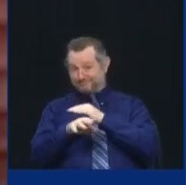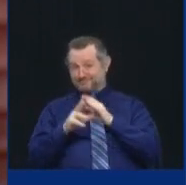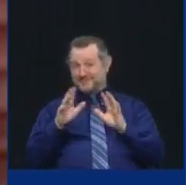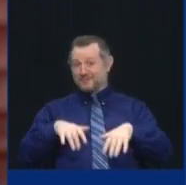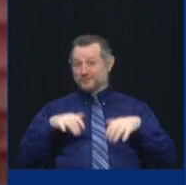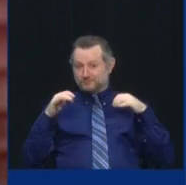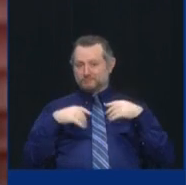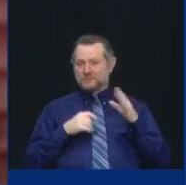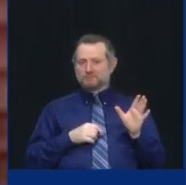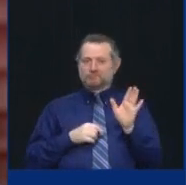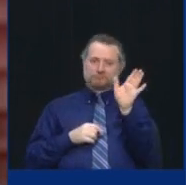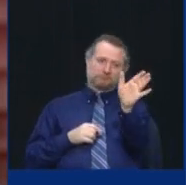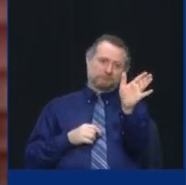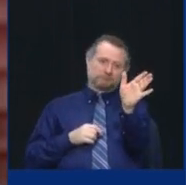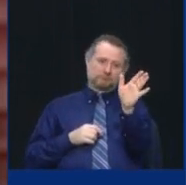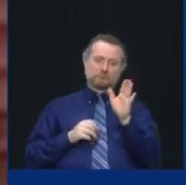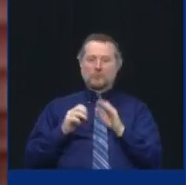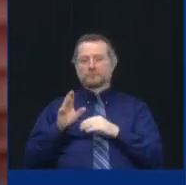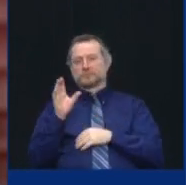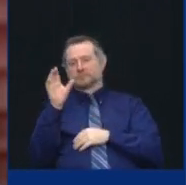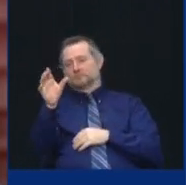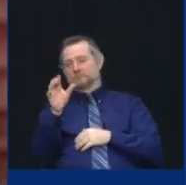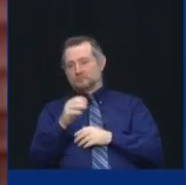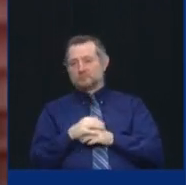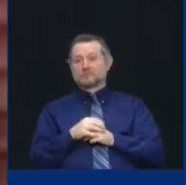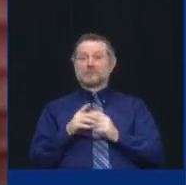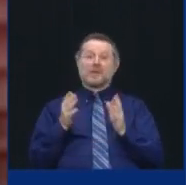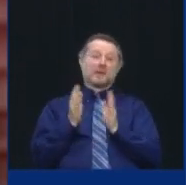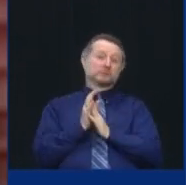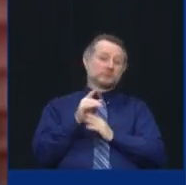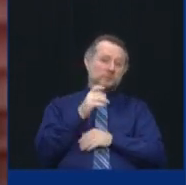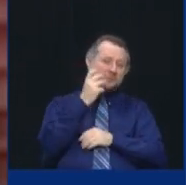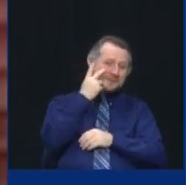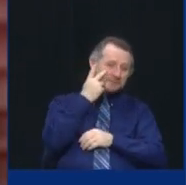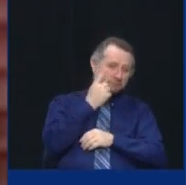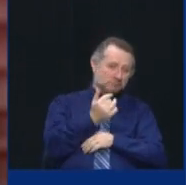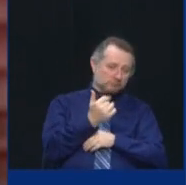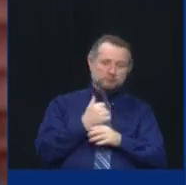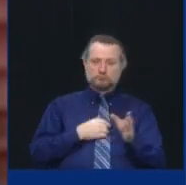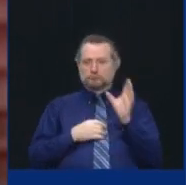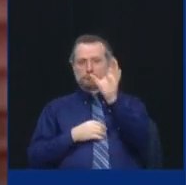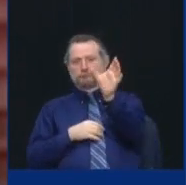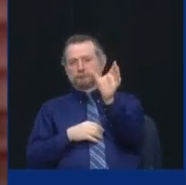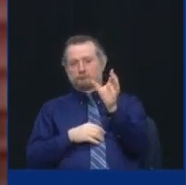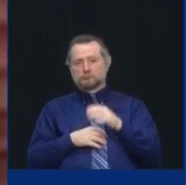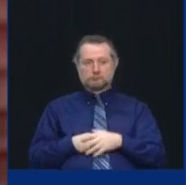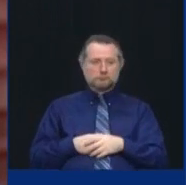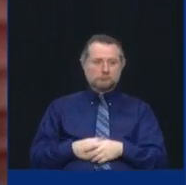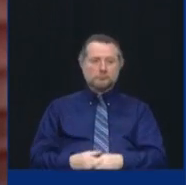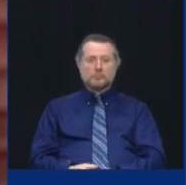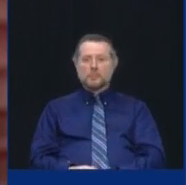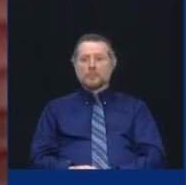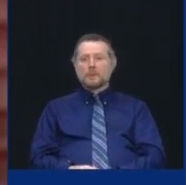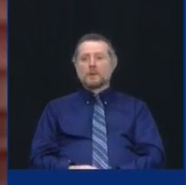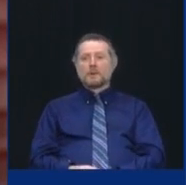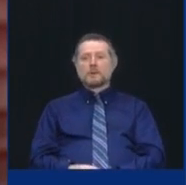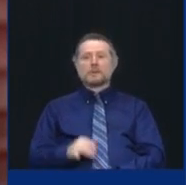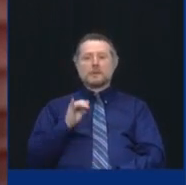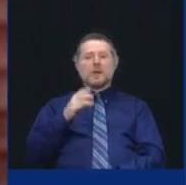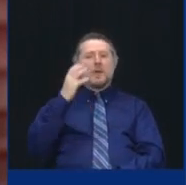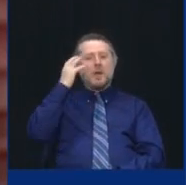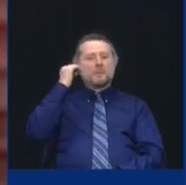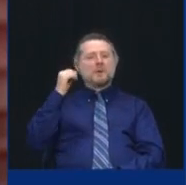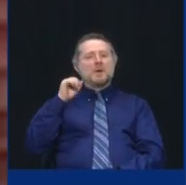venue. Or if you're asked, you have to present that. In other words, the Empire State Pass is an app, so you have to